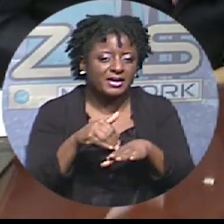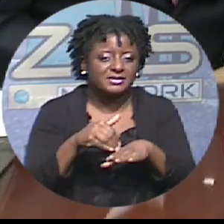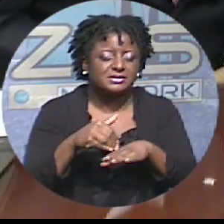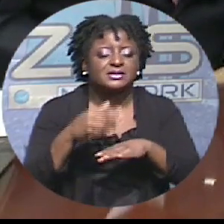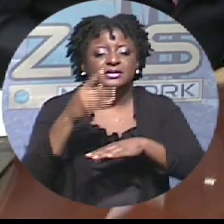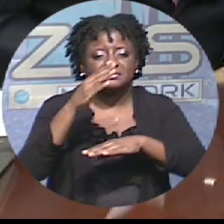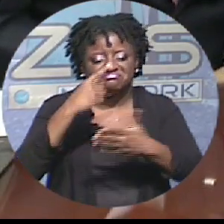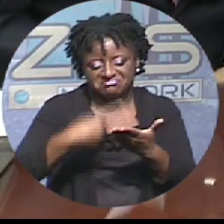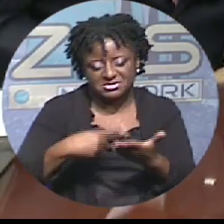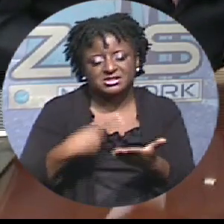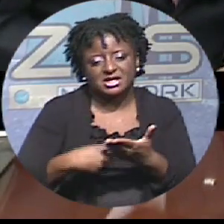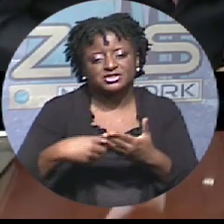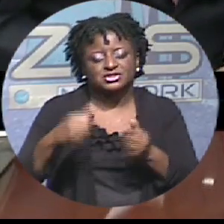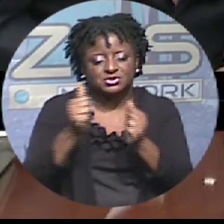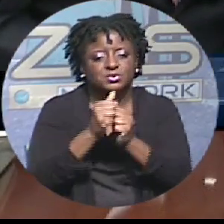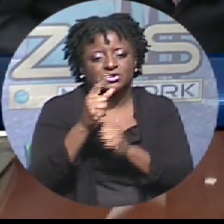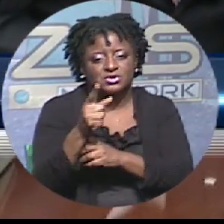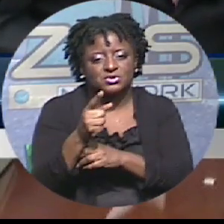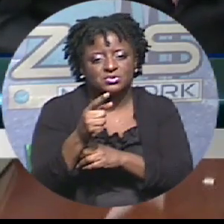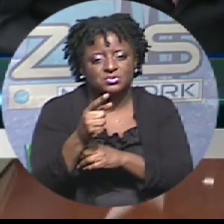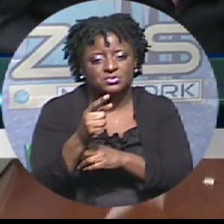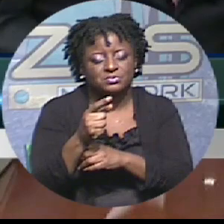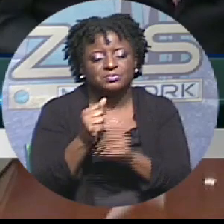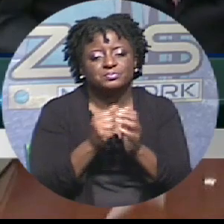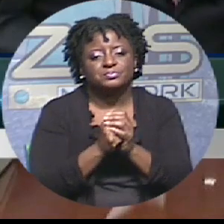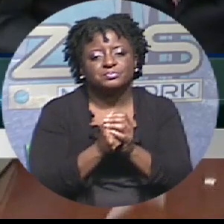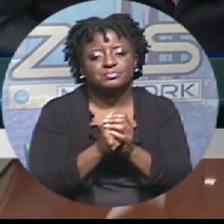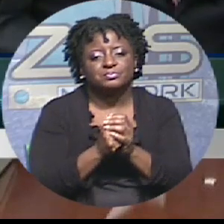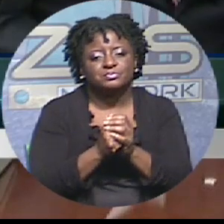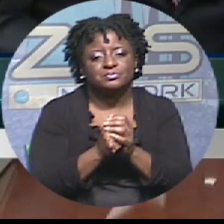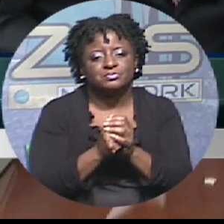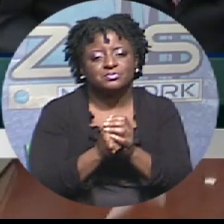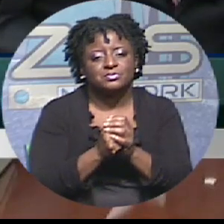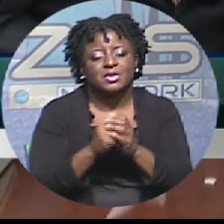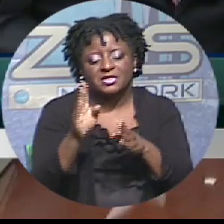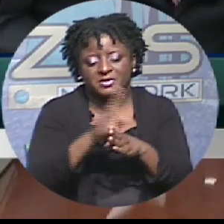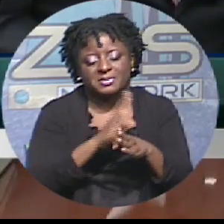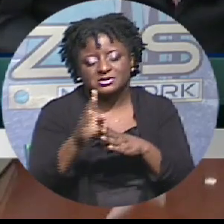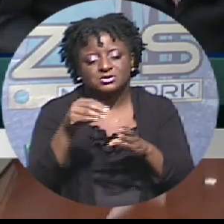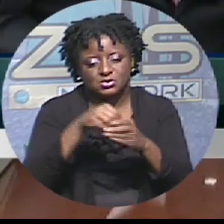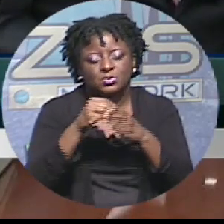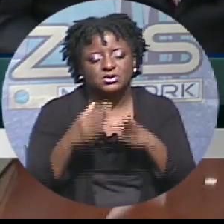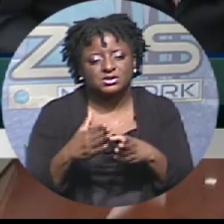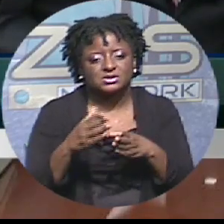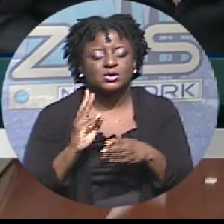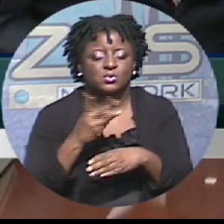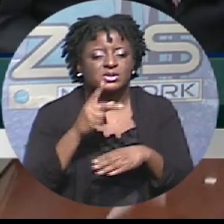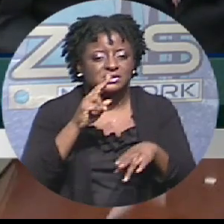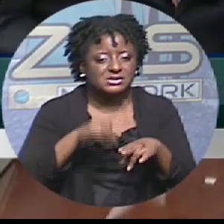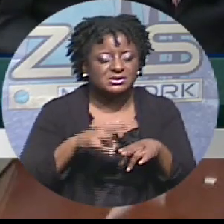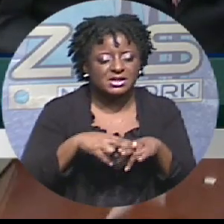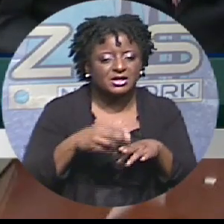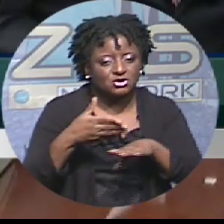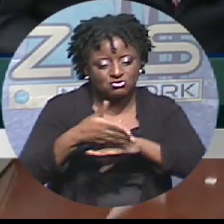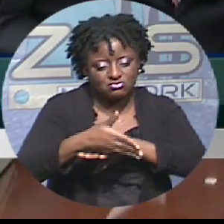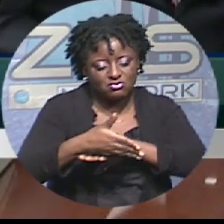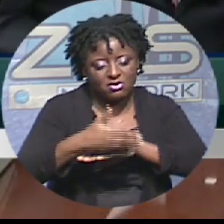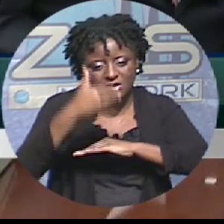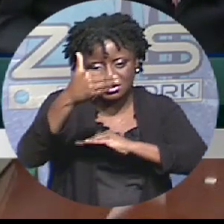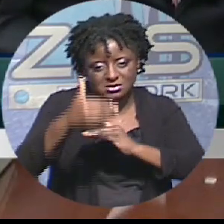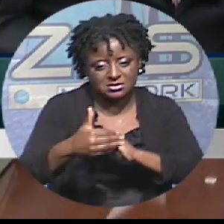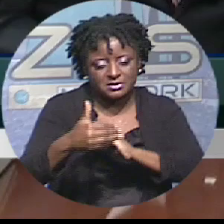retailers over at Baha Mar, the leaseholders. We sat across from you and